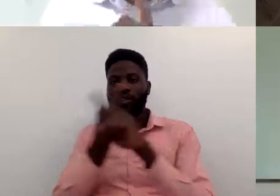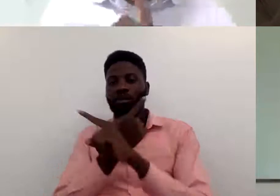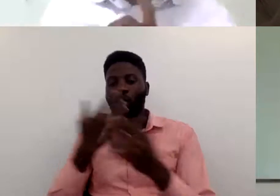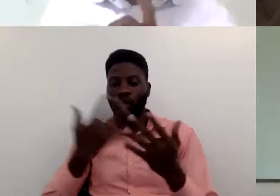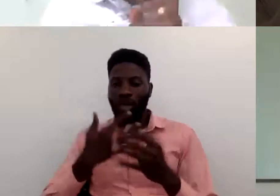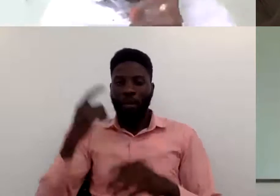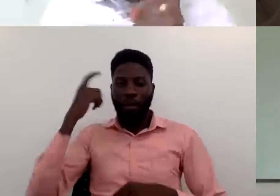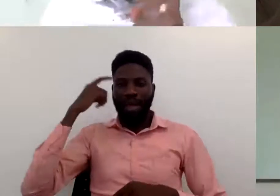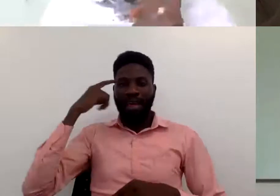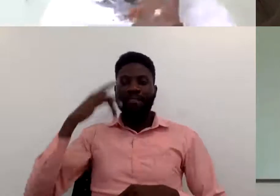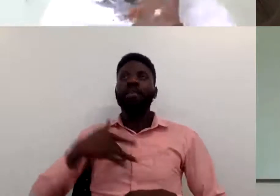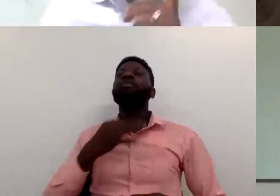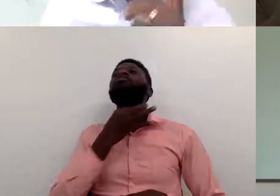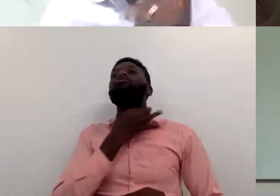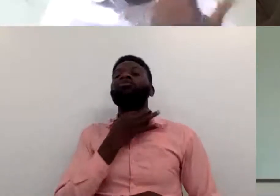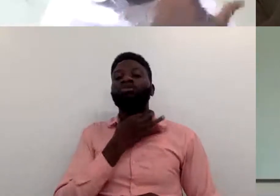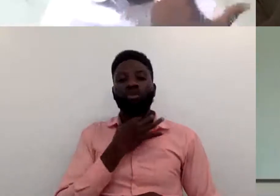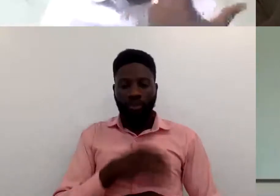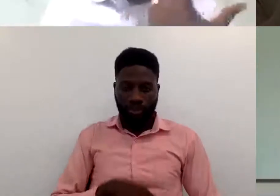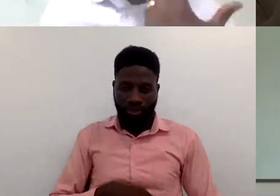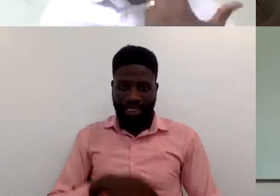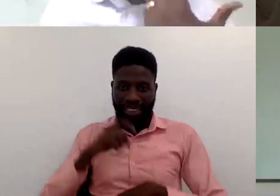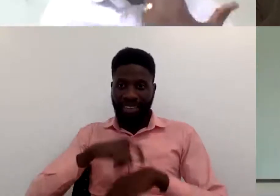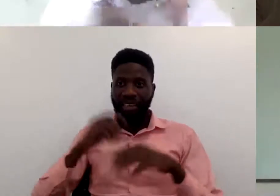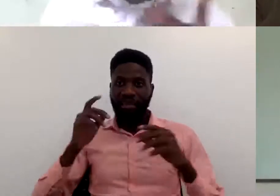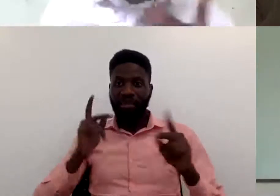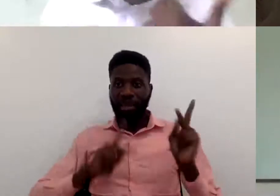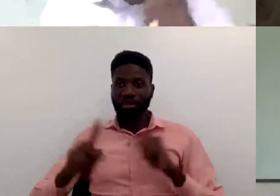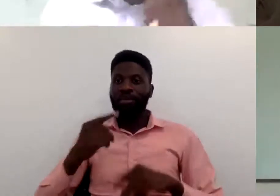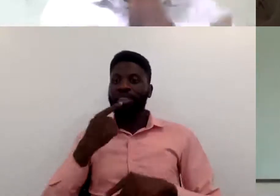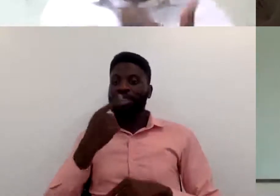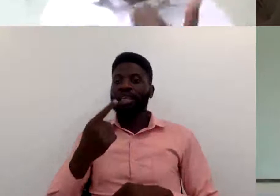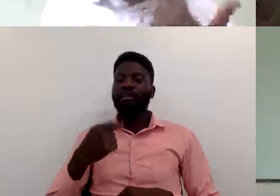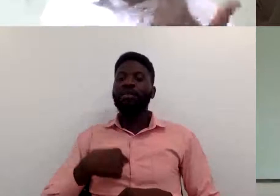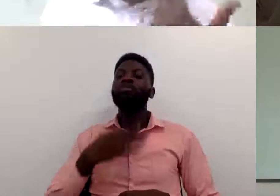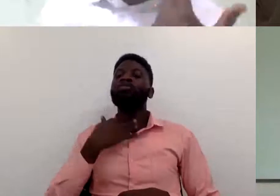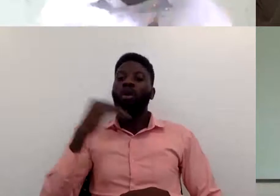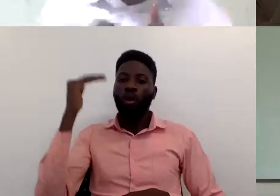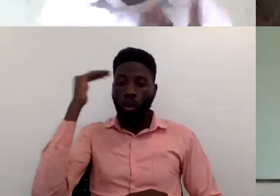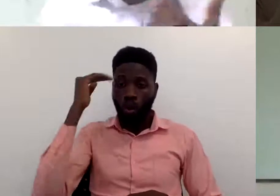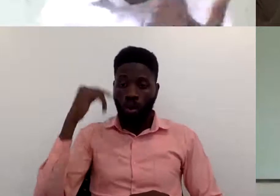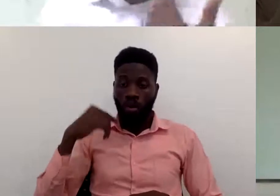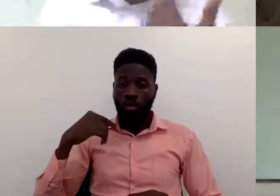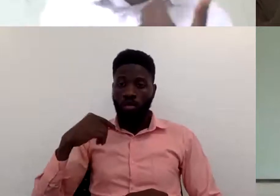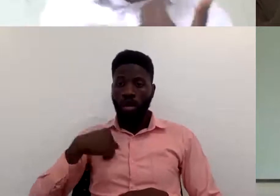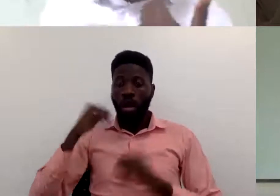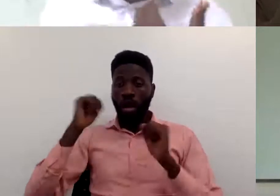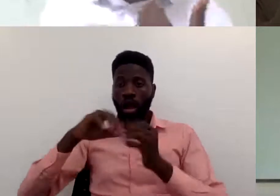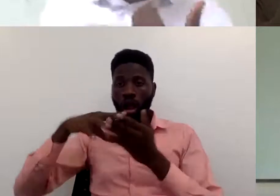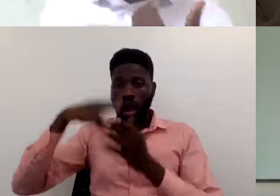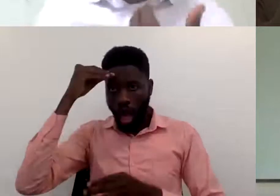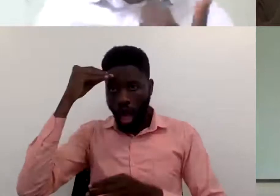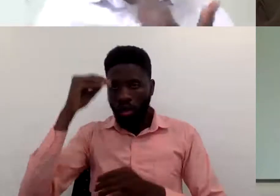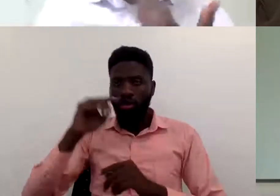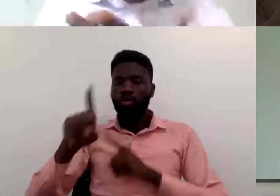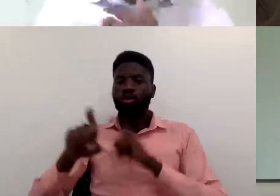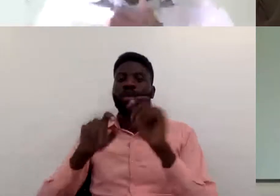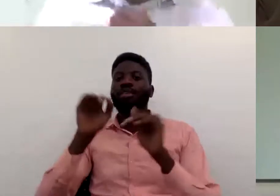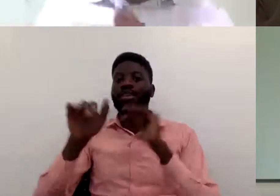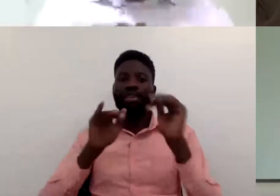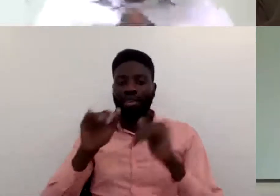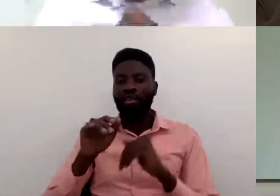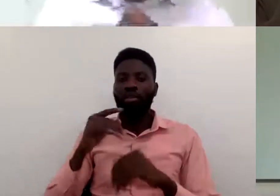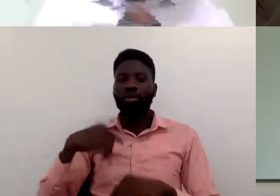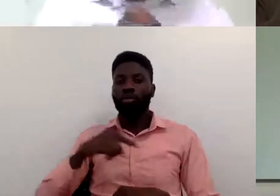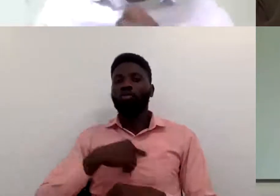curiosity. When people start saying, I want to know, can I learn? You ask questions, that's how you also